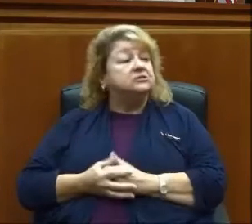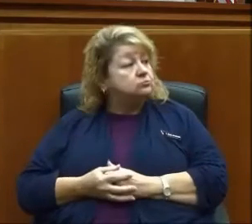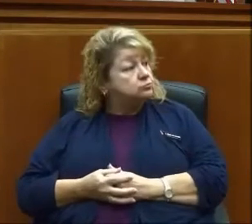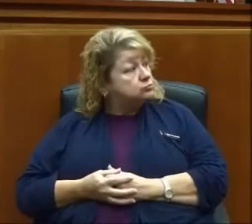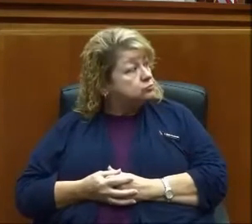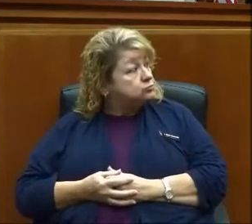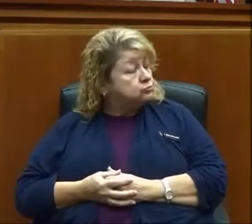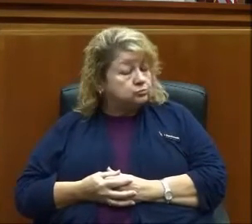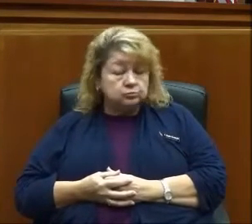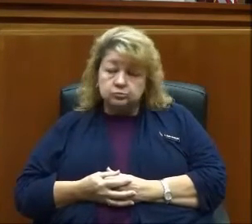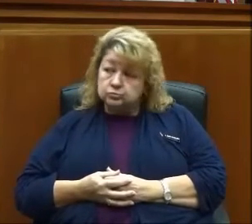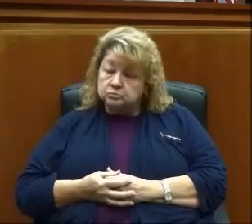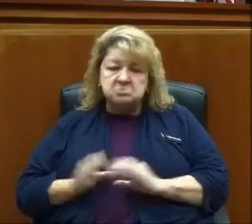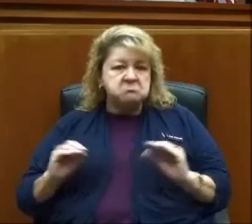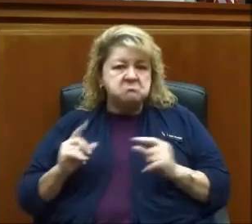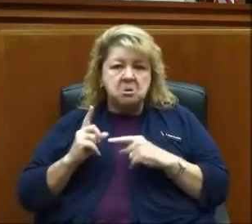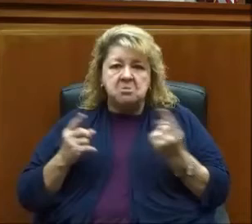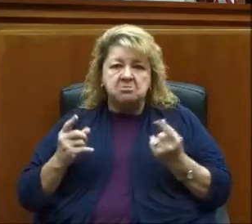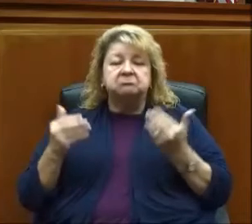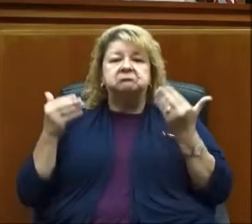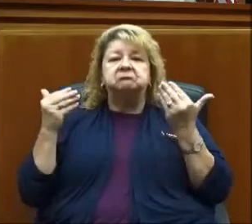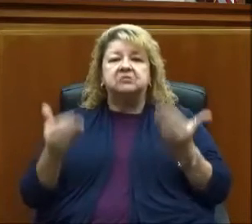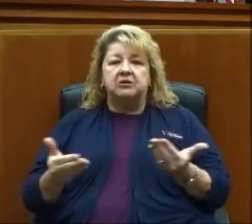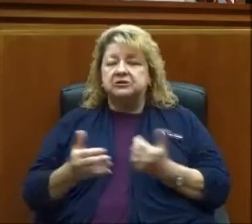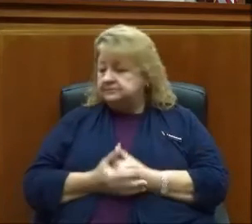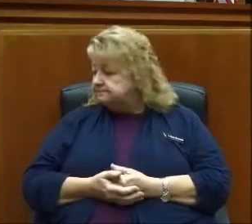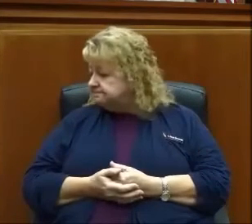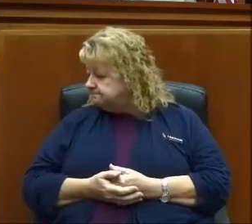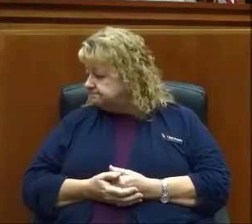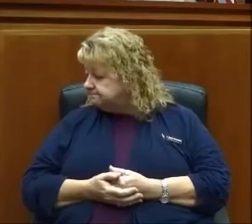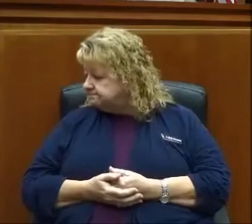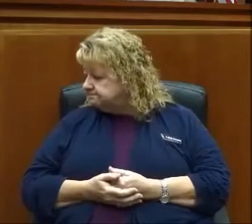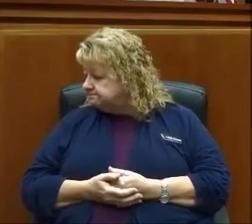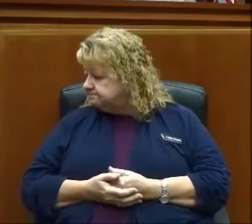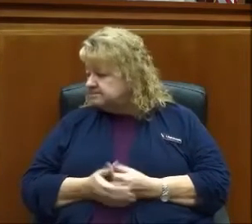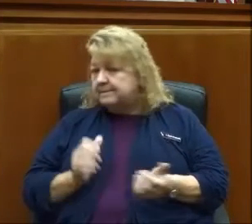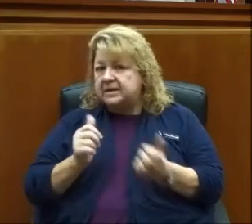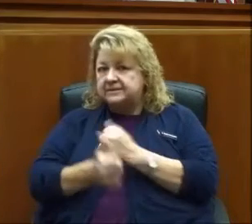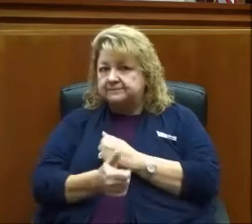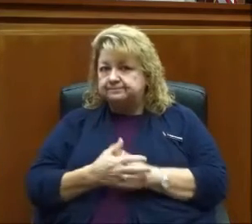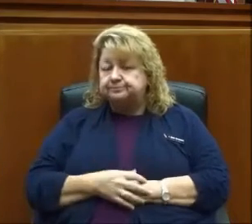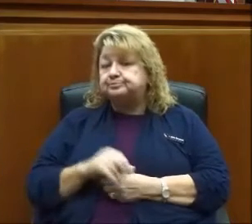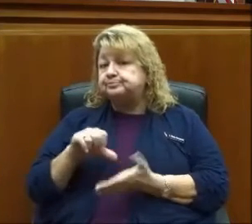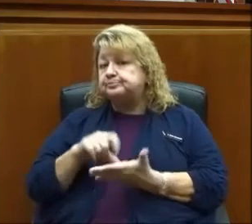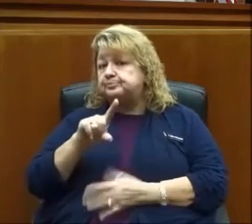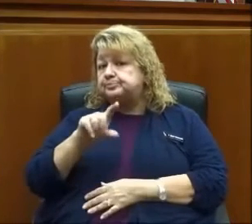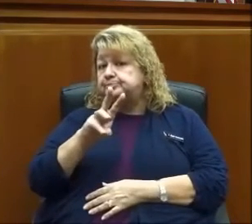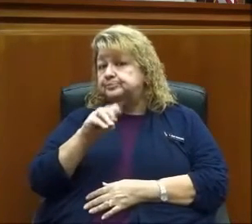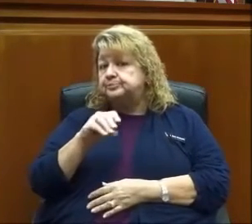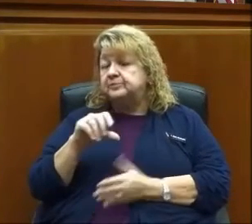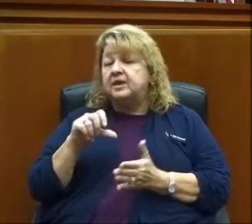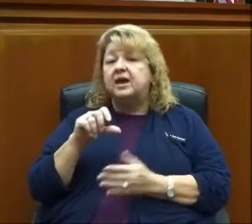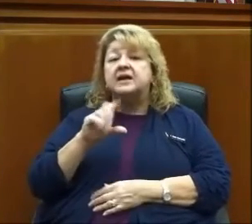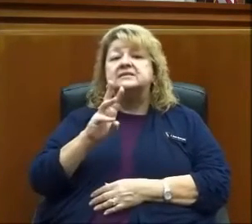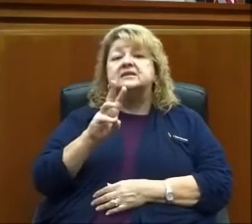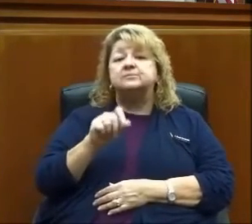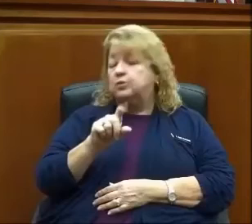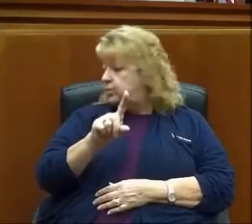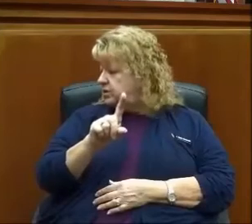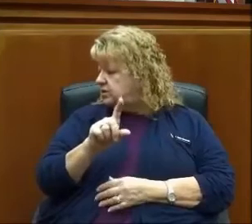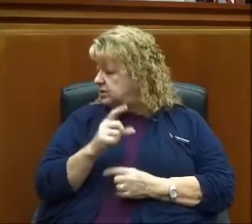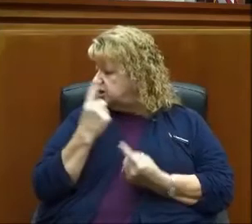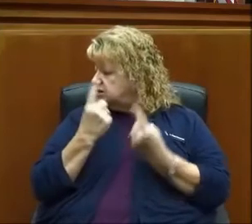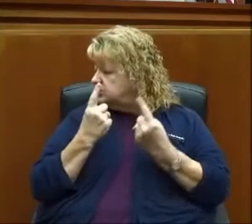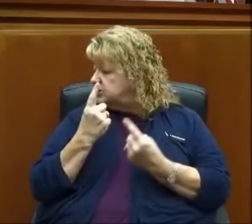motion? No objections, motion carries. Next item. On page 160, item